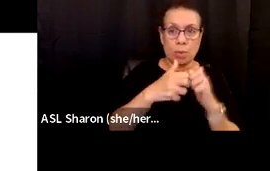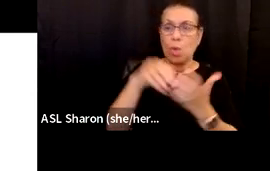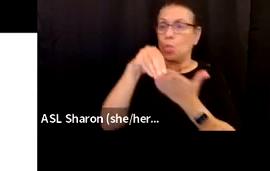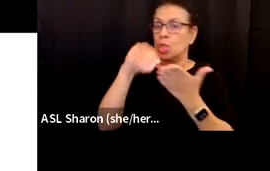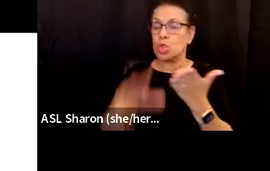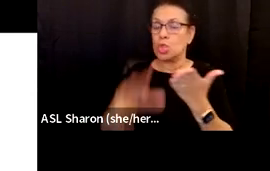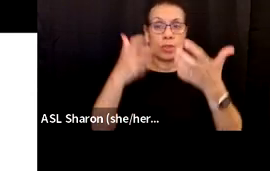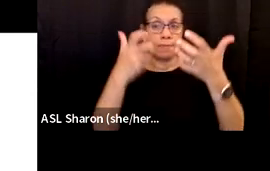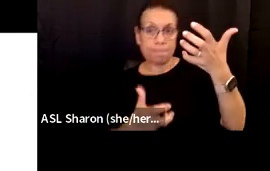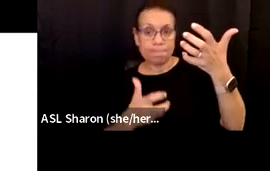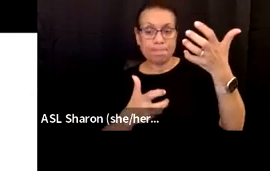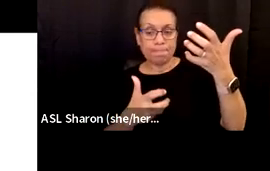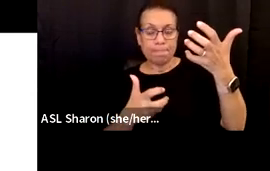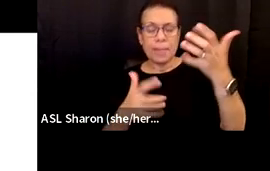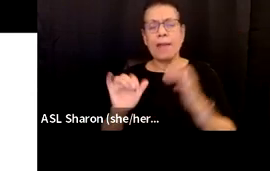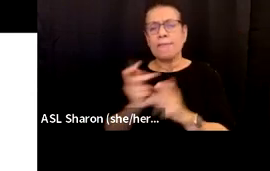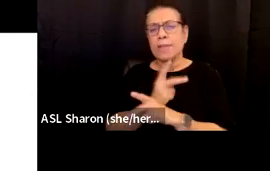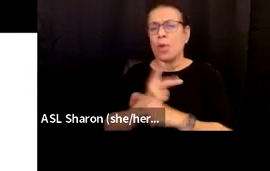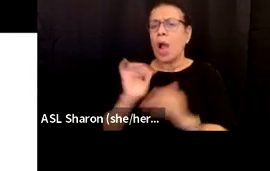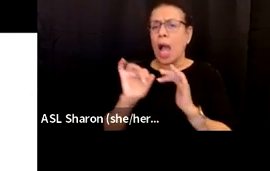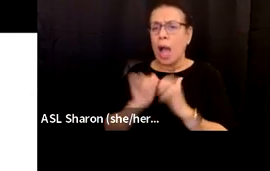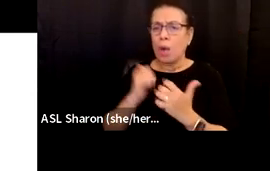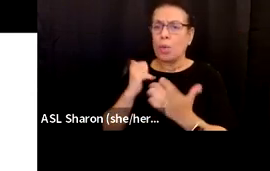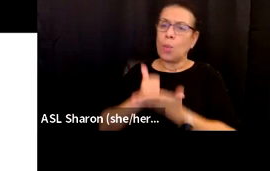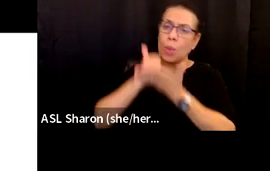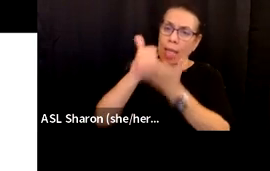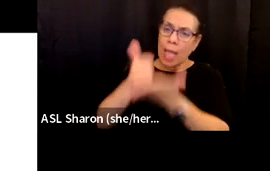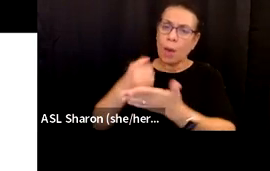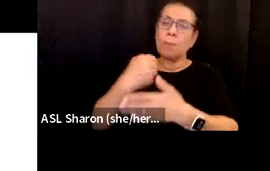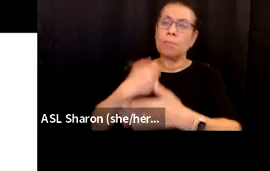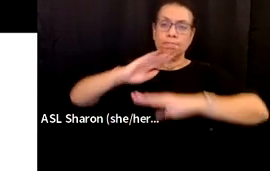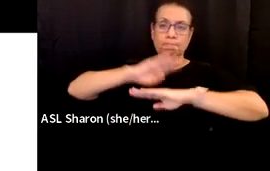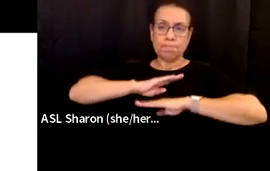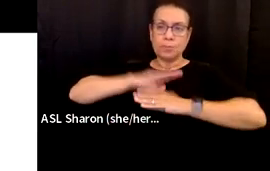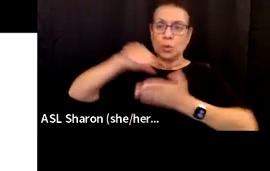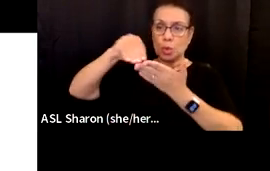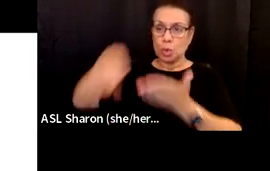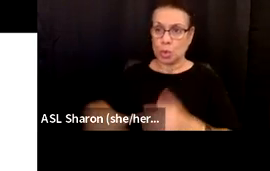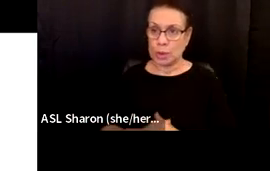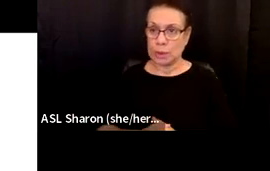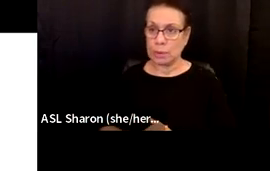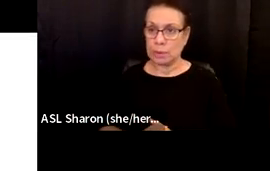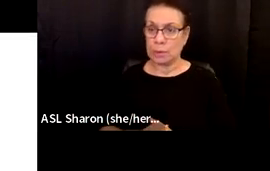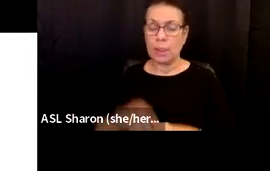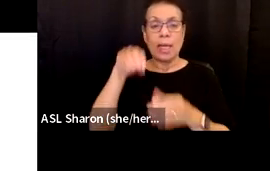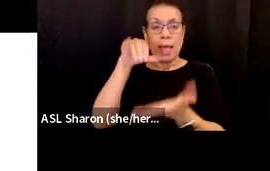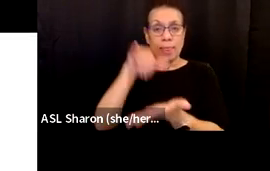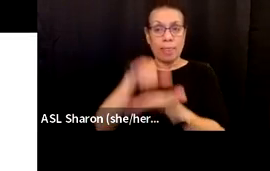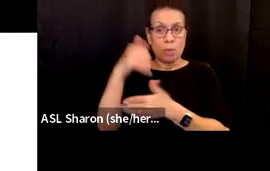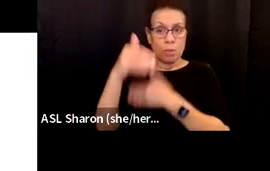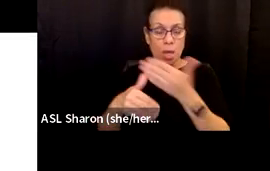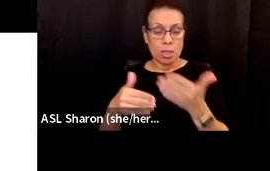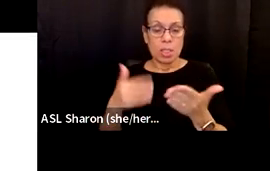they need and figure out what we need to to ensure that they do and that while we do that we're trying to do it in a way that not